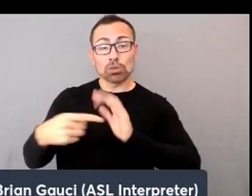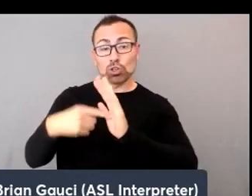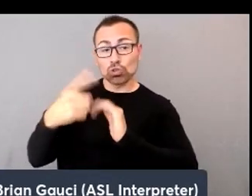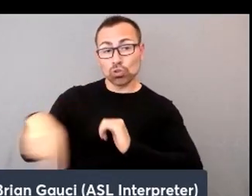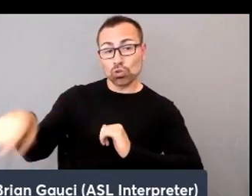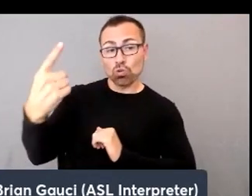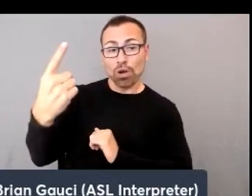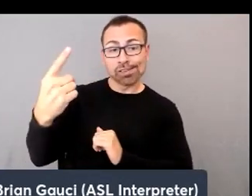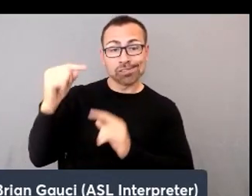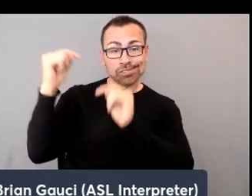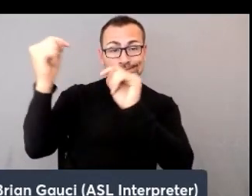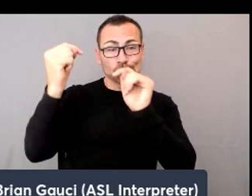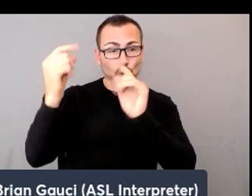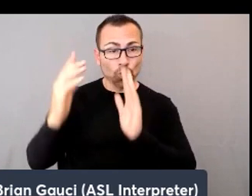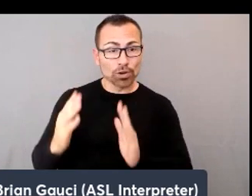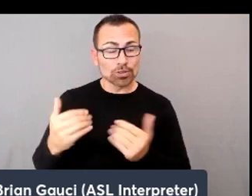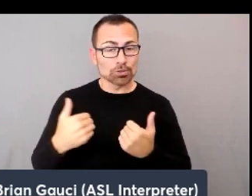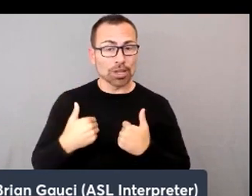here.